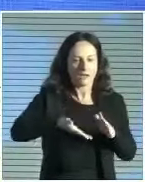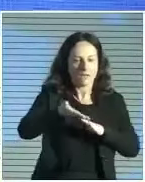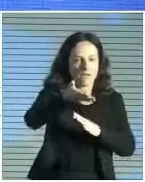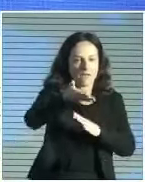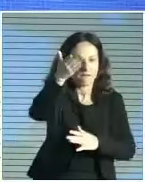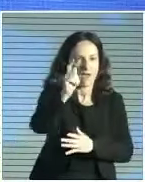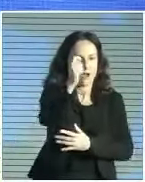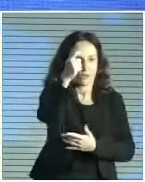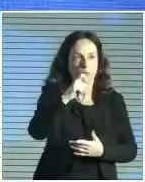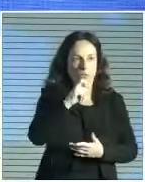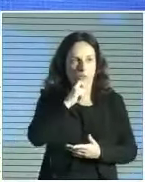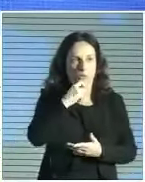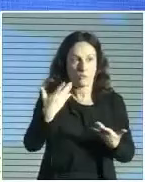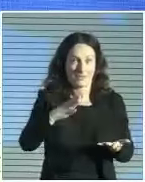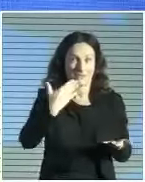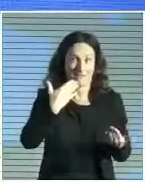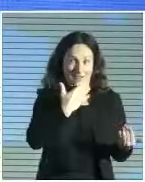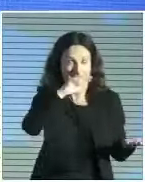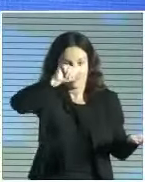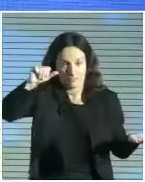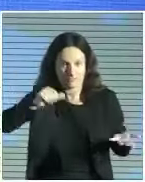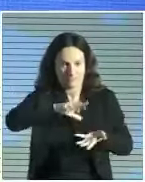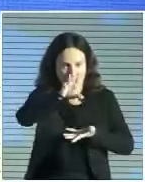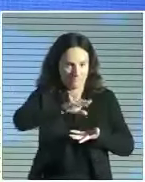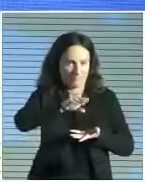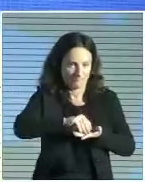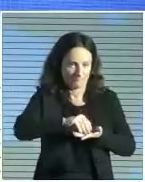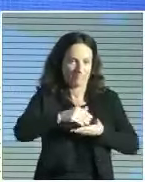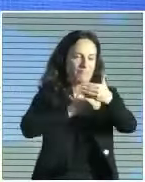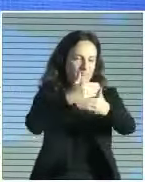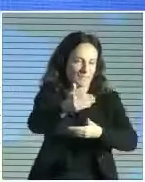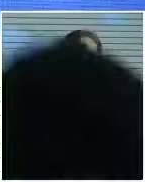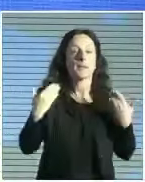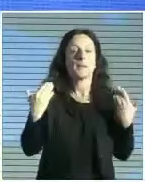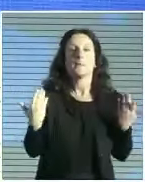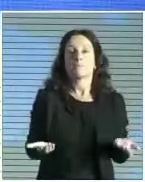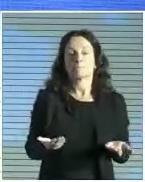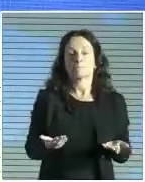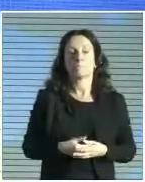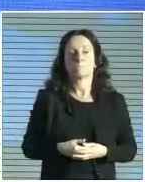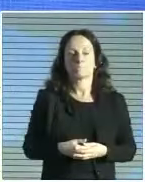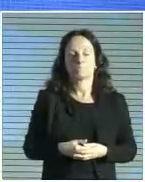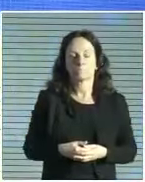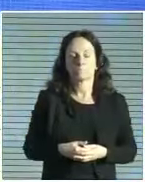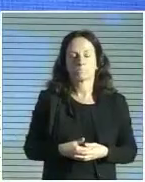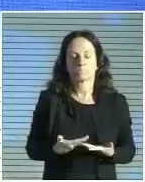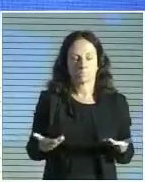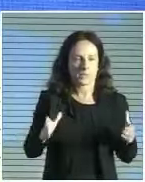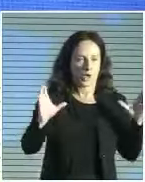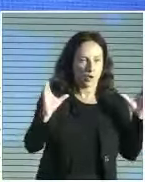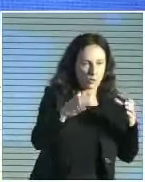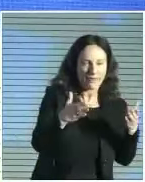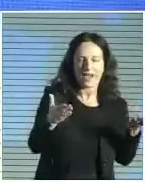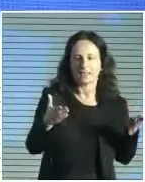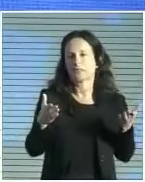scope of what we need to do to get the community, the private sector, the tourism, and overall